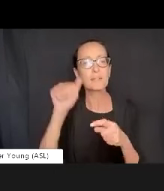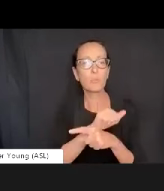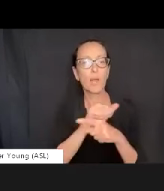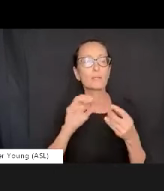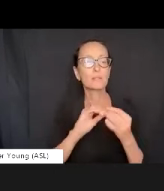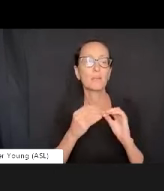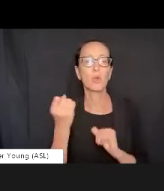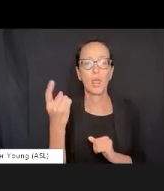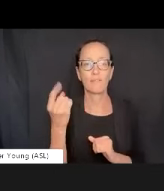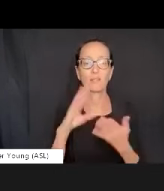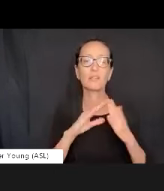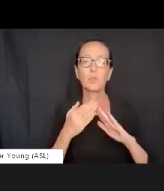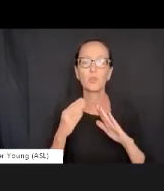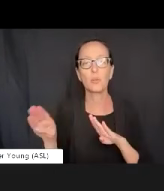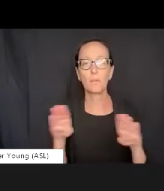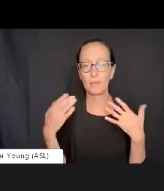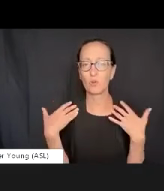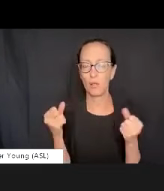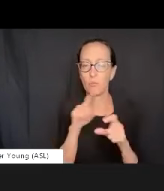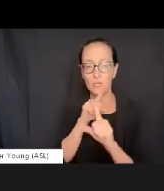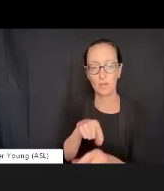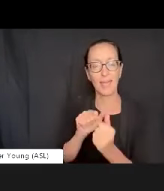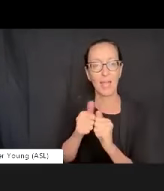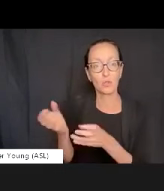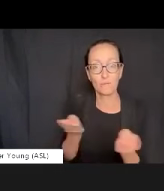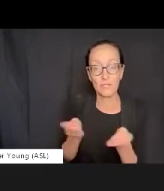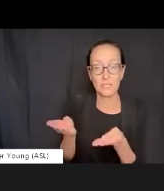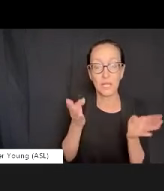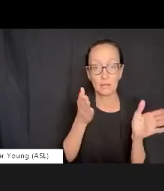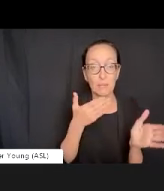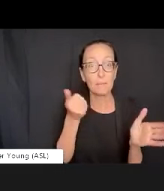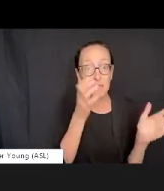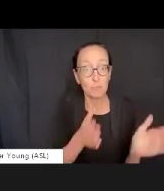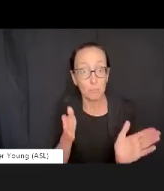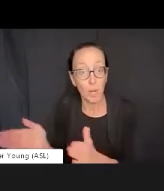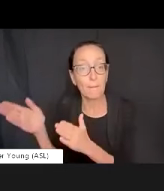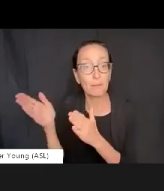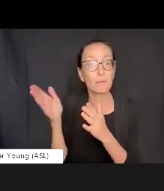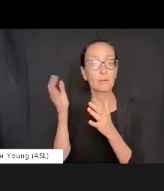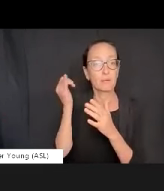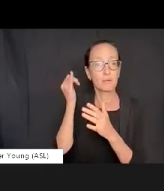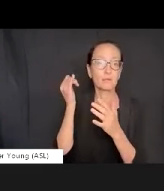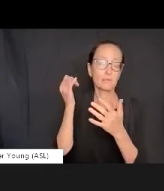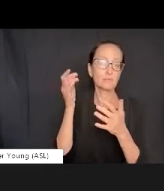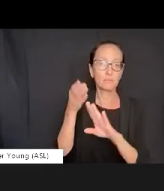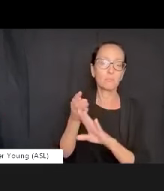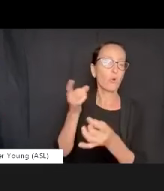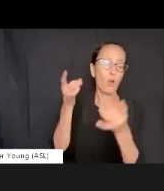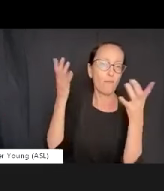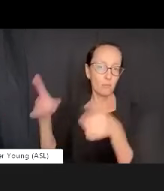the community behavioral health response to facilitate effective planning and preparation in the event of a mass violence